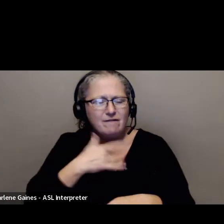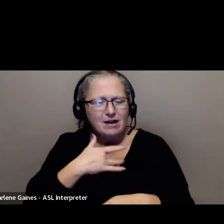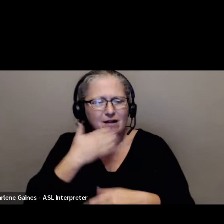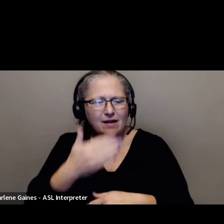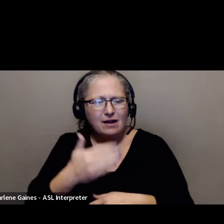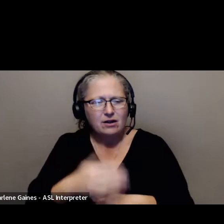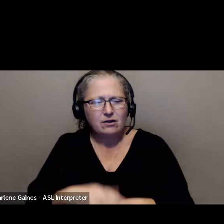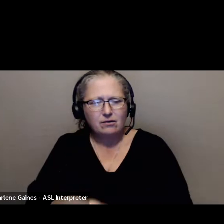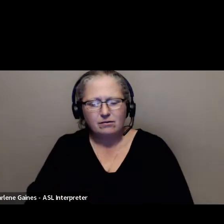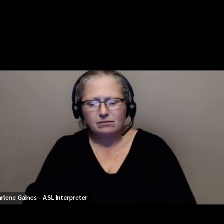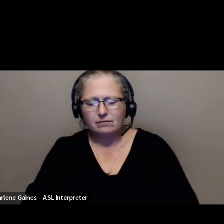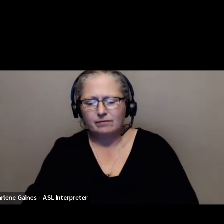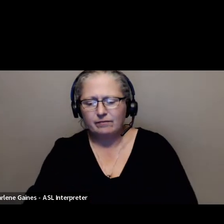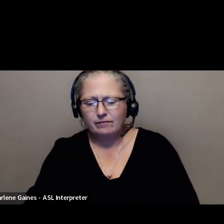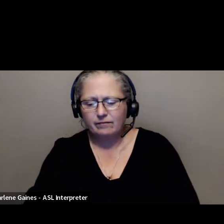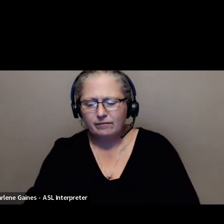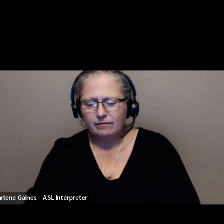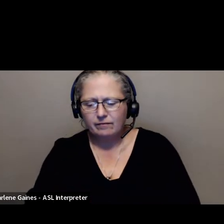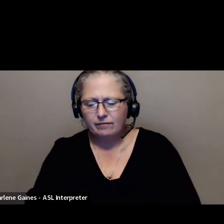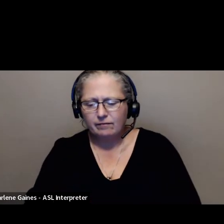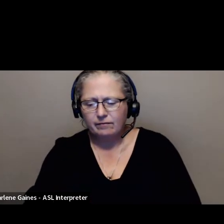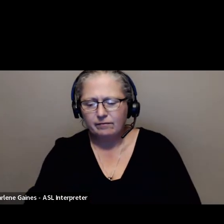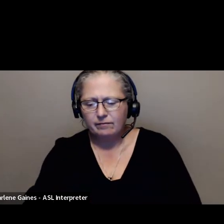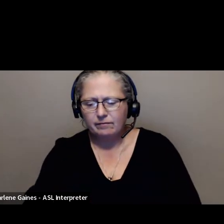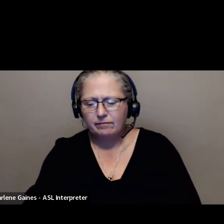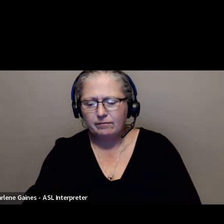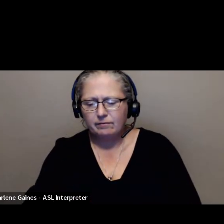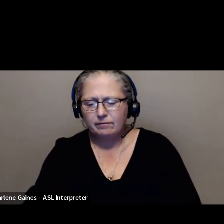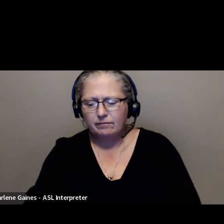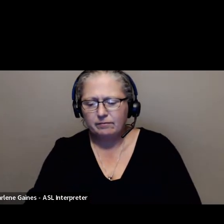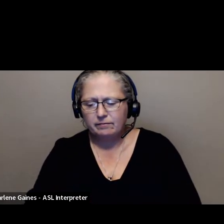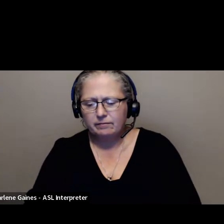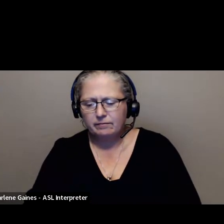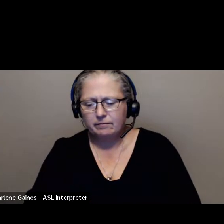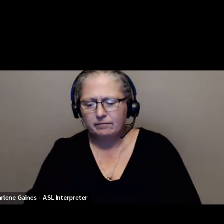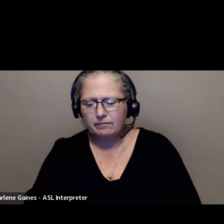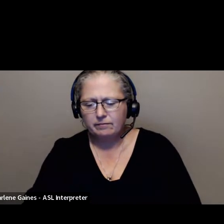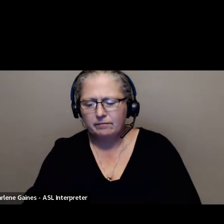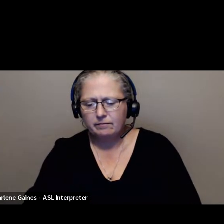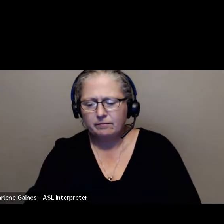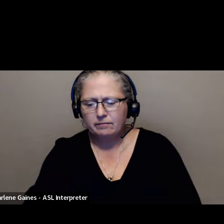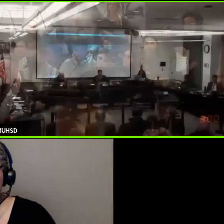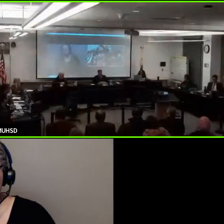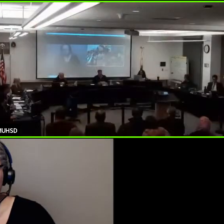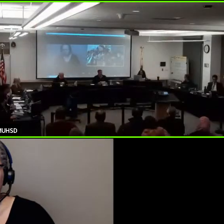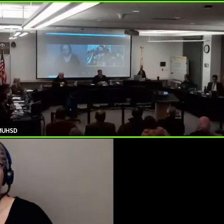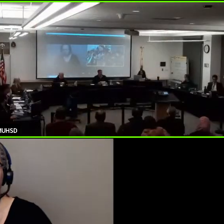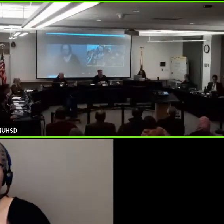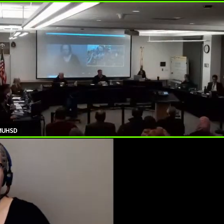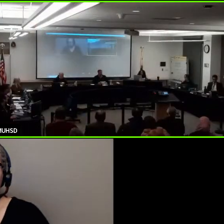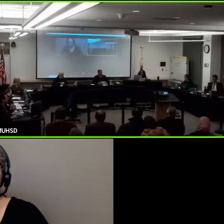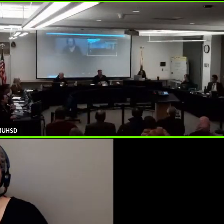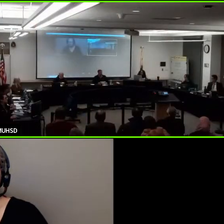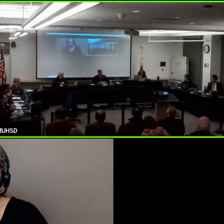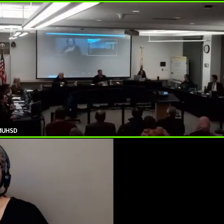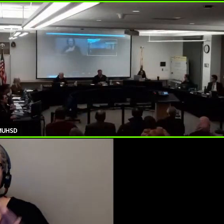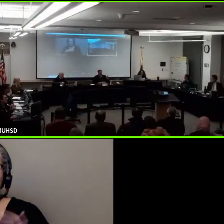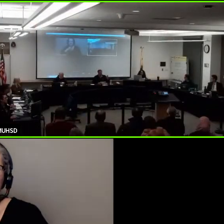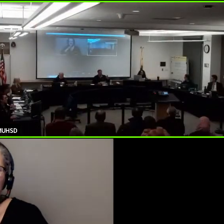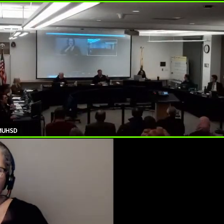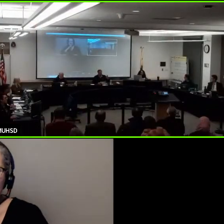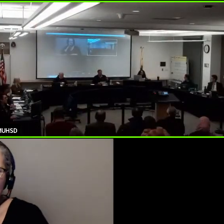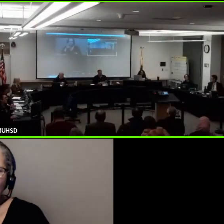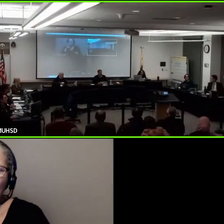Thank you. Thank you. Thank you. Can I just say something? Can Yeah. the speakers speak a little slower? Because